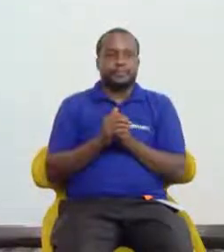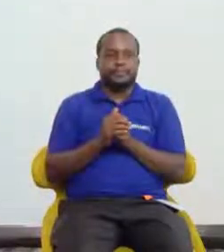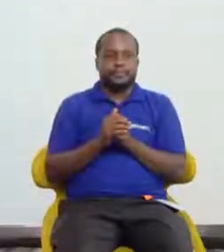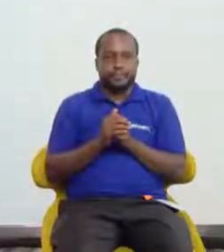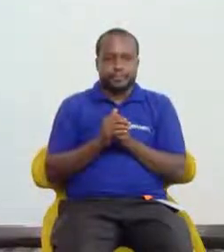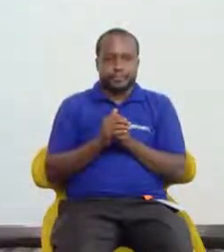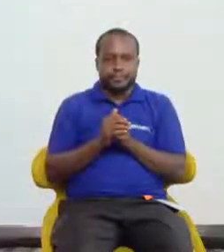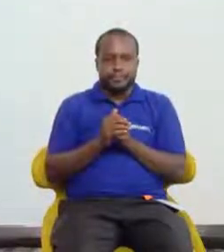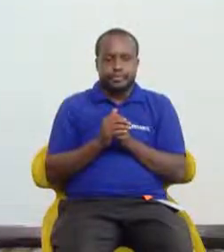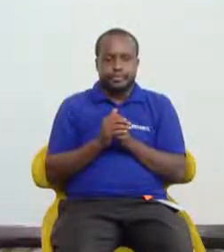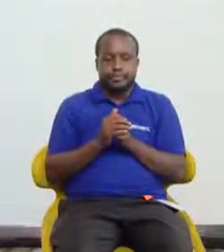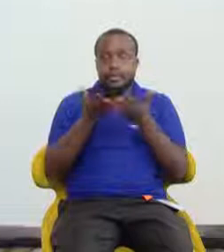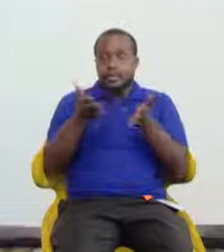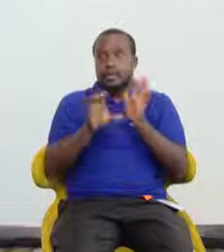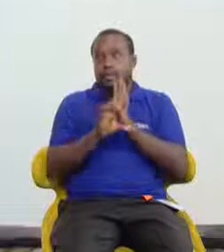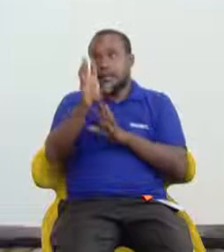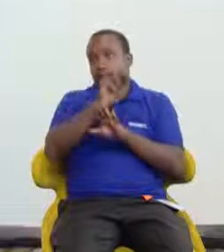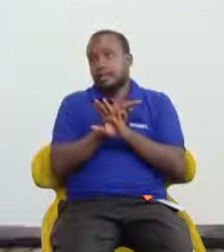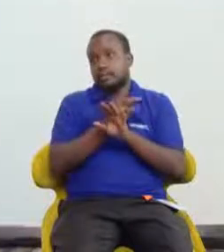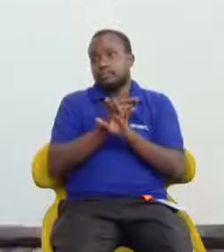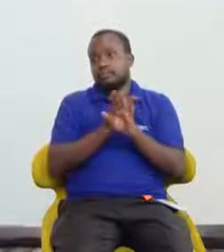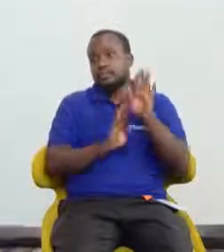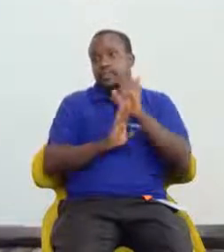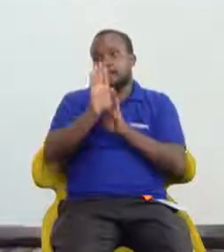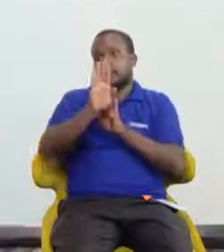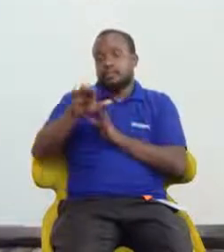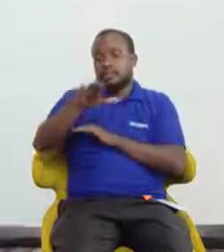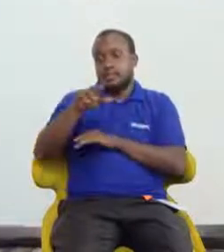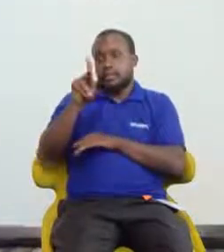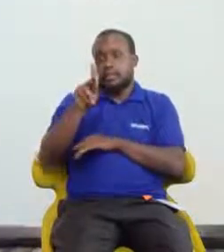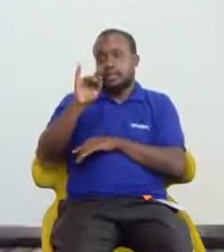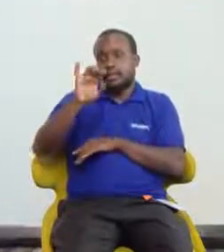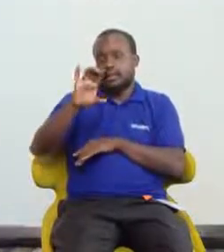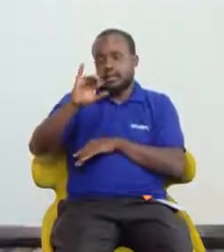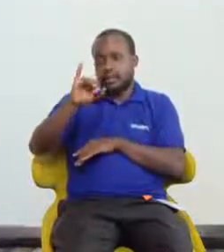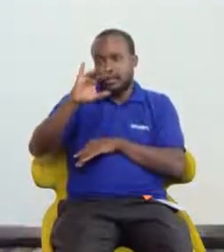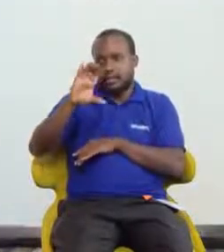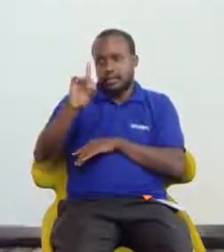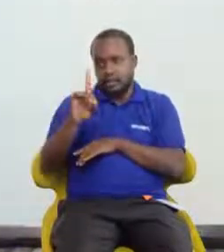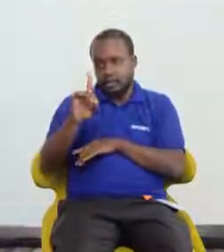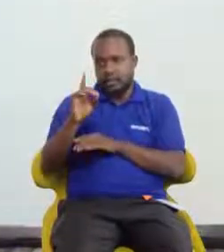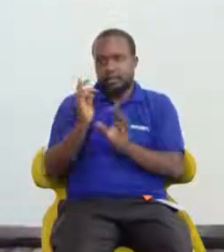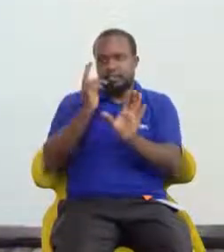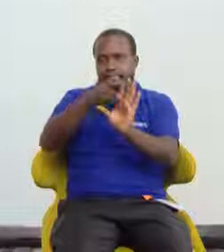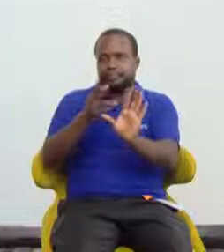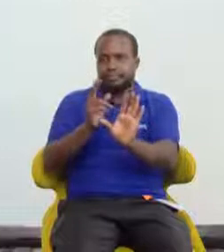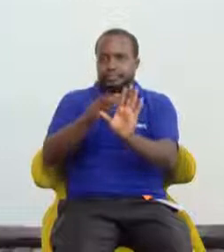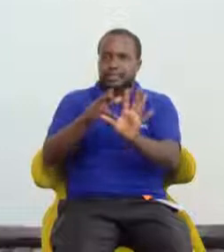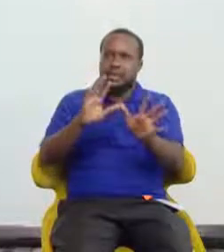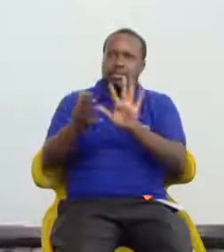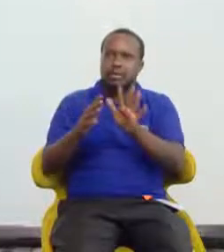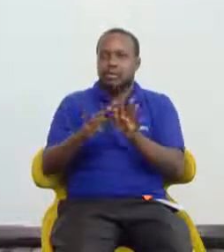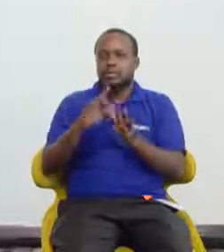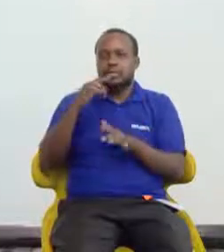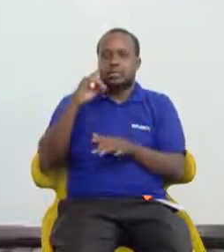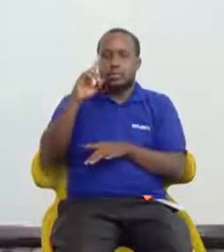So we have a curriculum which we've developed with the Kenya Institute of Curriculum Development. We enrolled over 100 LSAs, and I